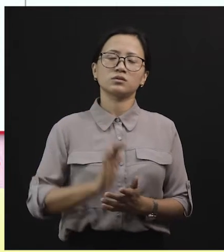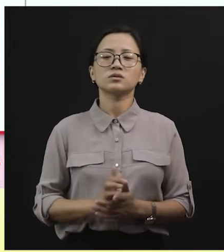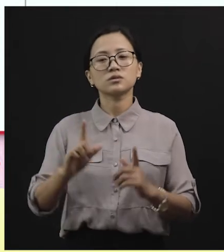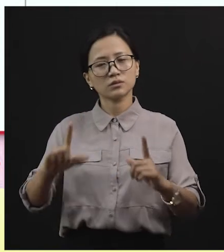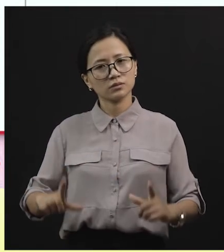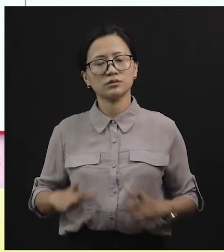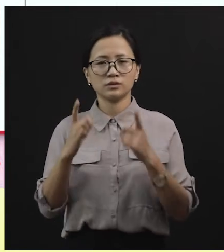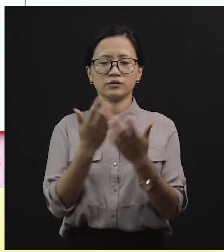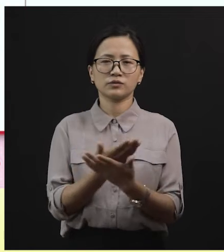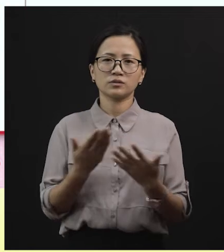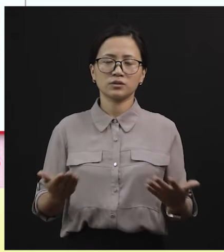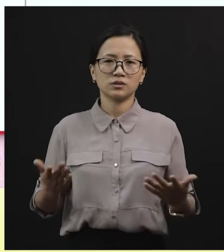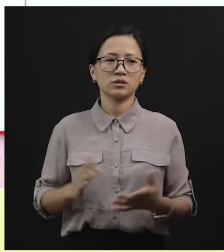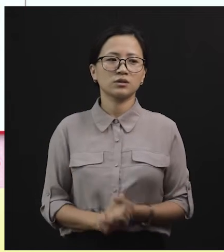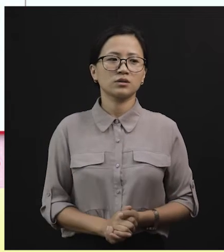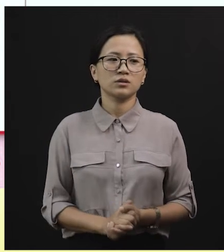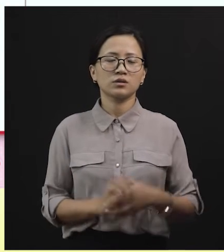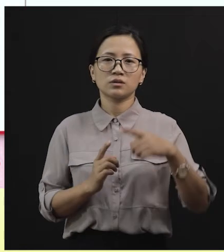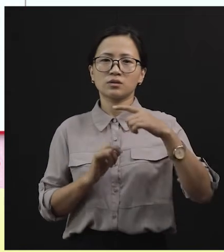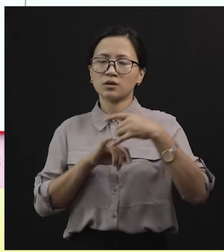next is stool.